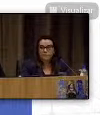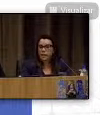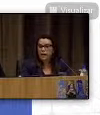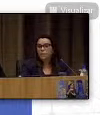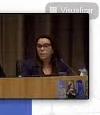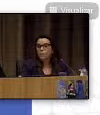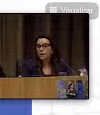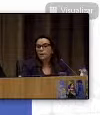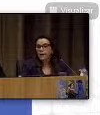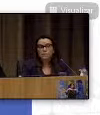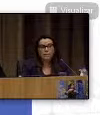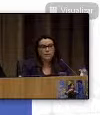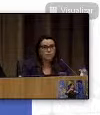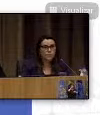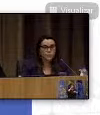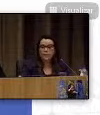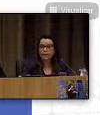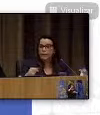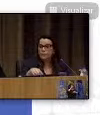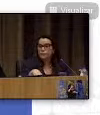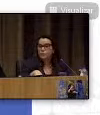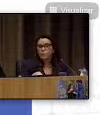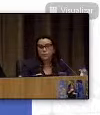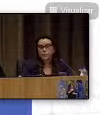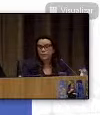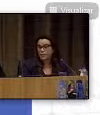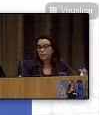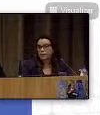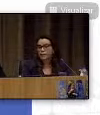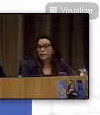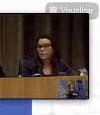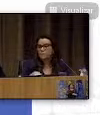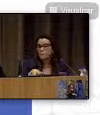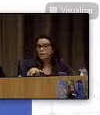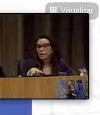beds. Sertão Central, 211 beds